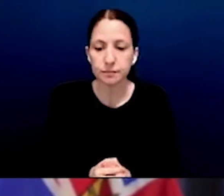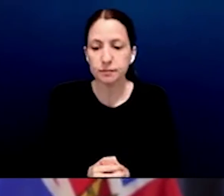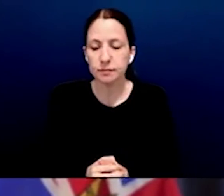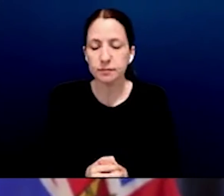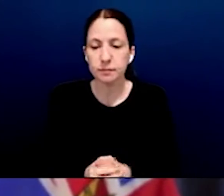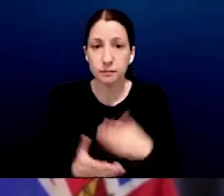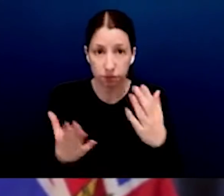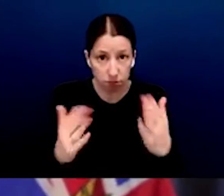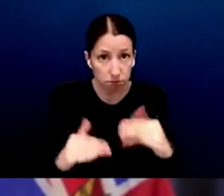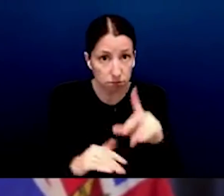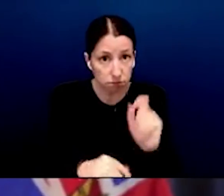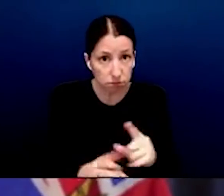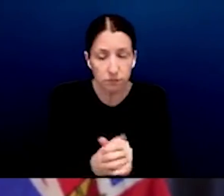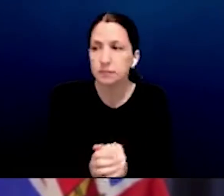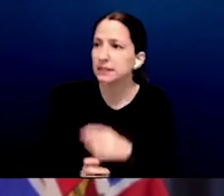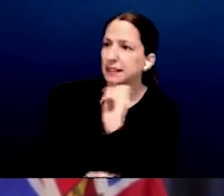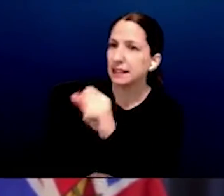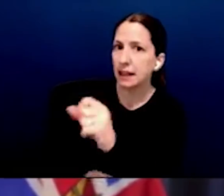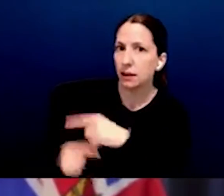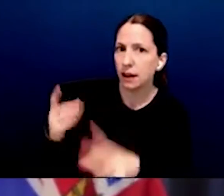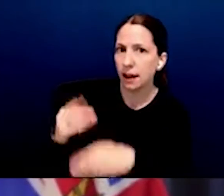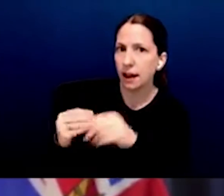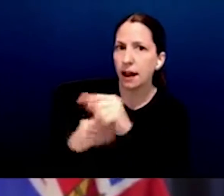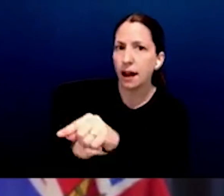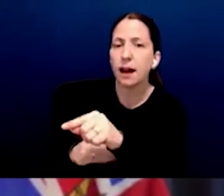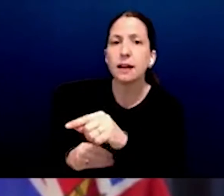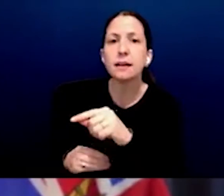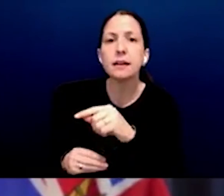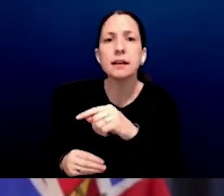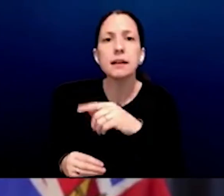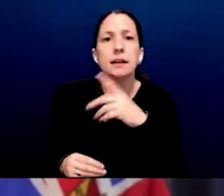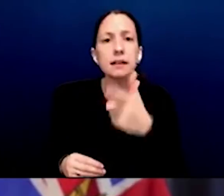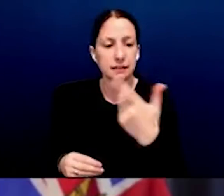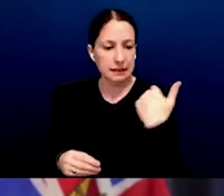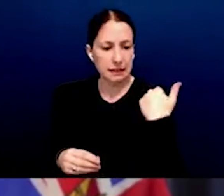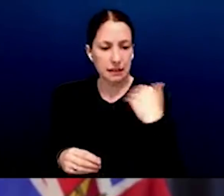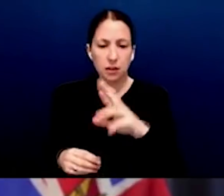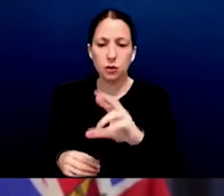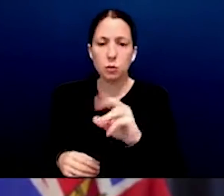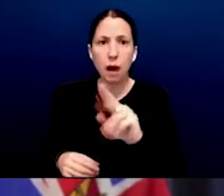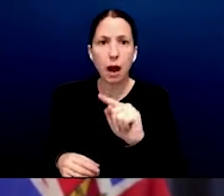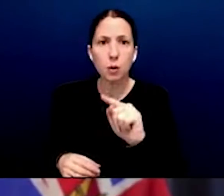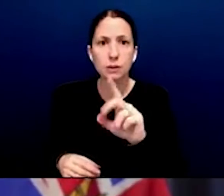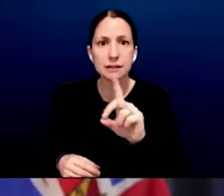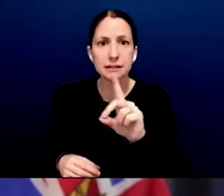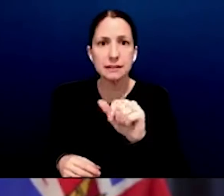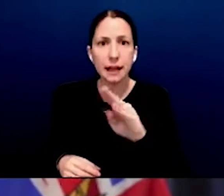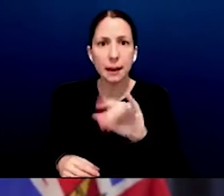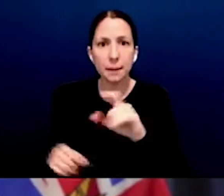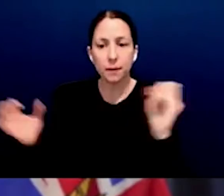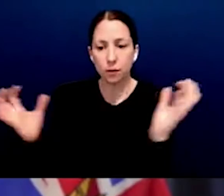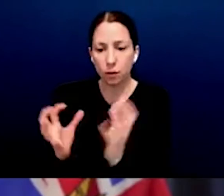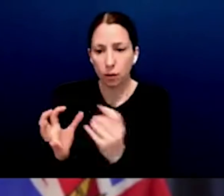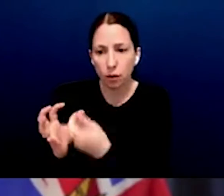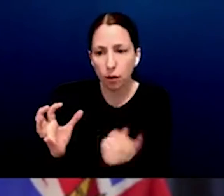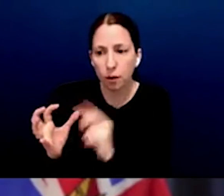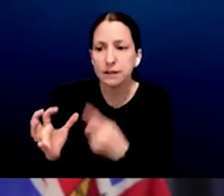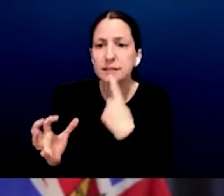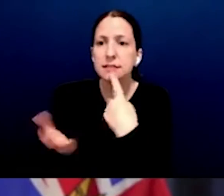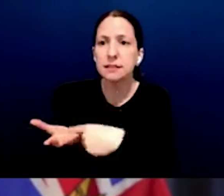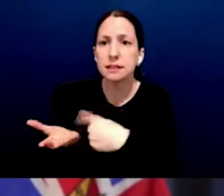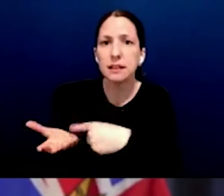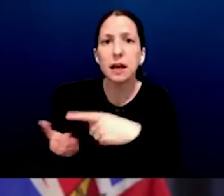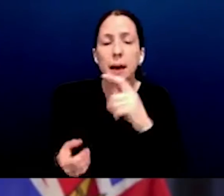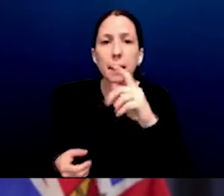last Friday with ethnic media in Vancouver, you described the requirement of a PCR test